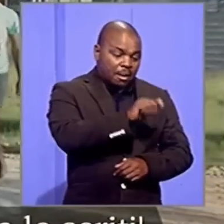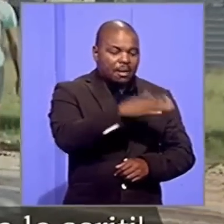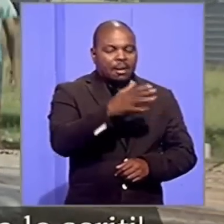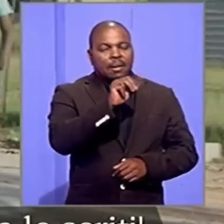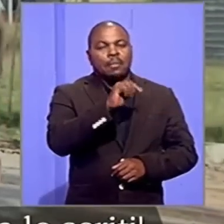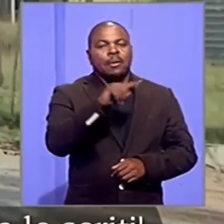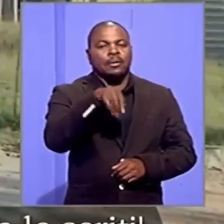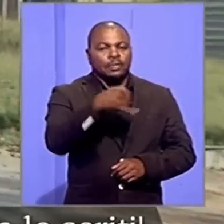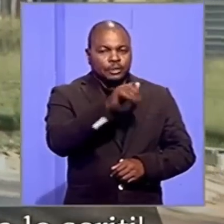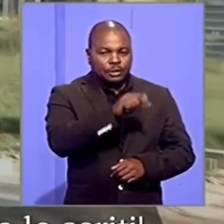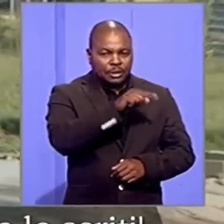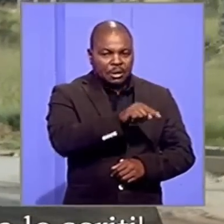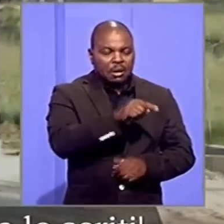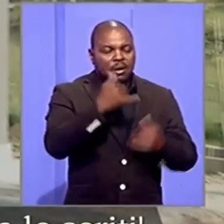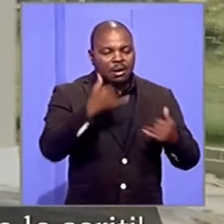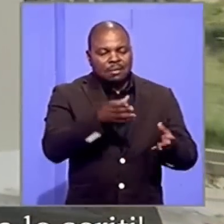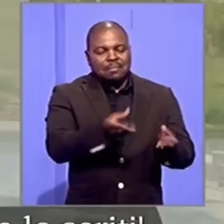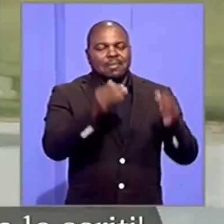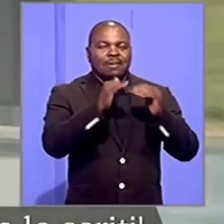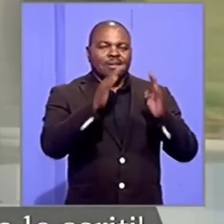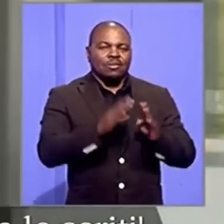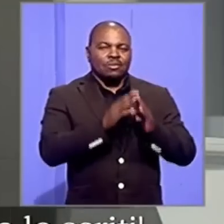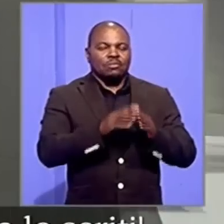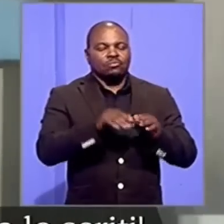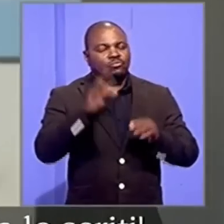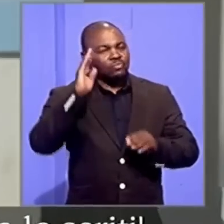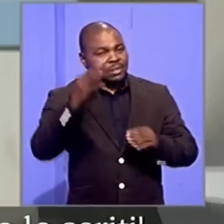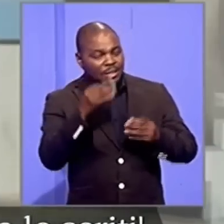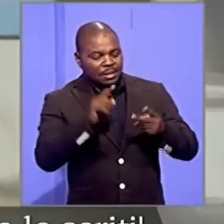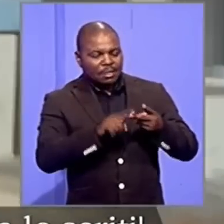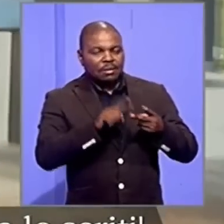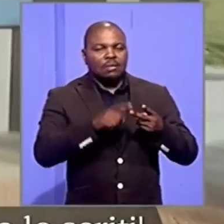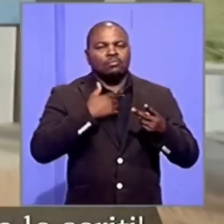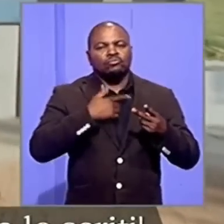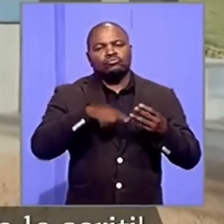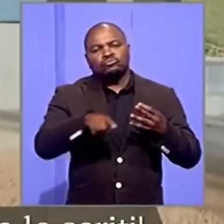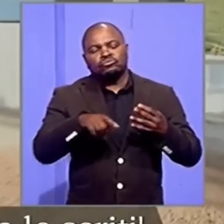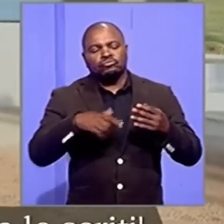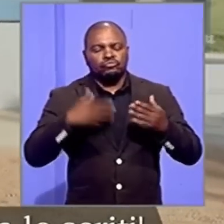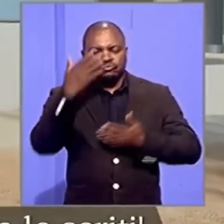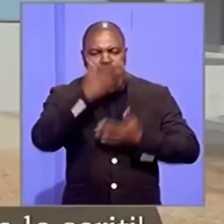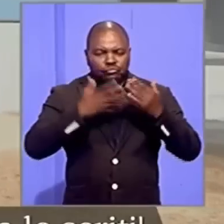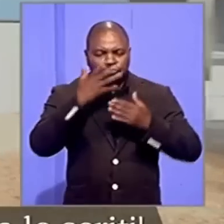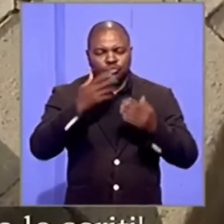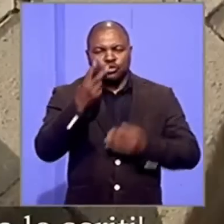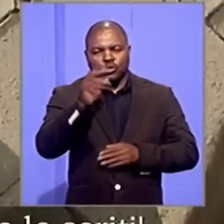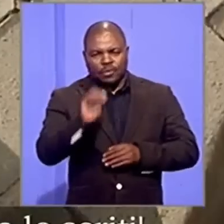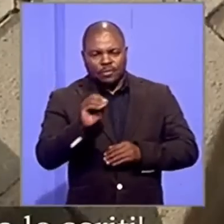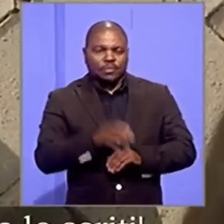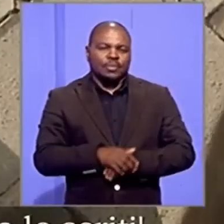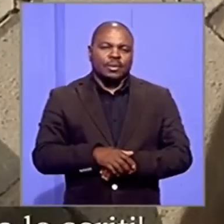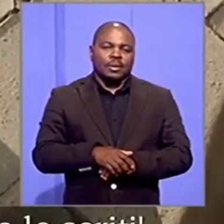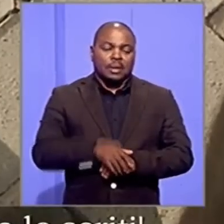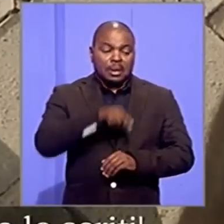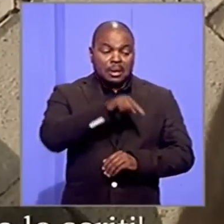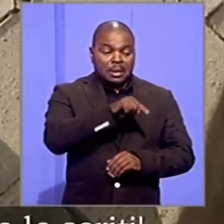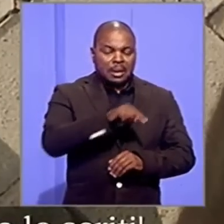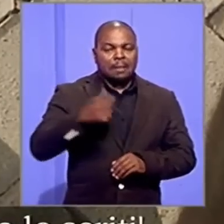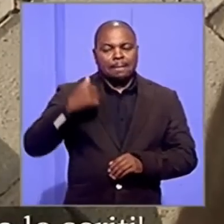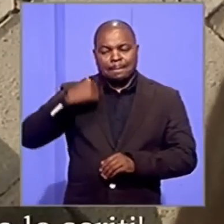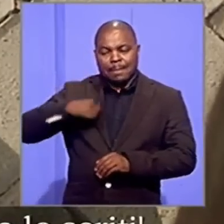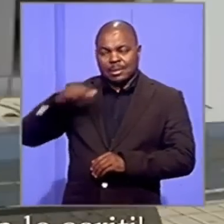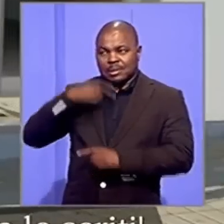na le diphaphuši tše 3 tša borobalo, morala, lefelo la bodulo le a mabedi a go hlapela. Ntlo ye e agilwe ke mmasepala